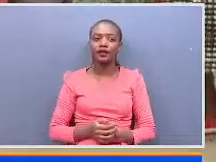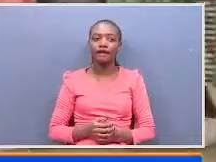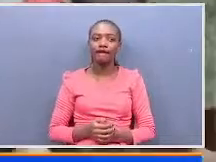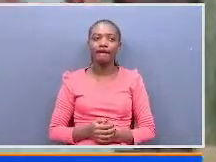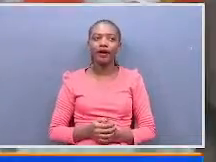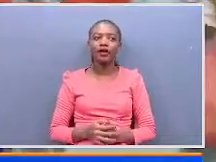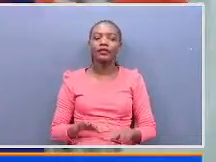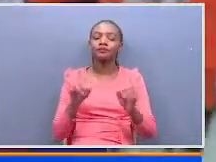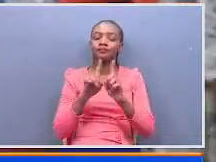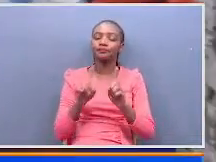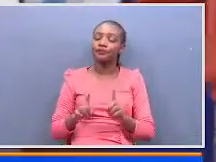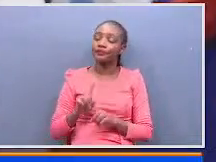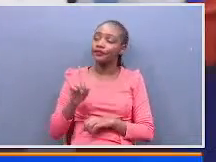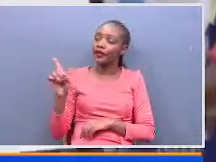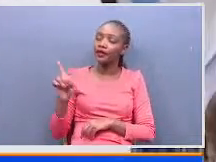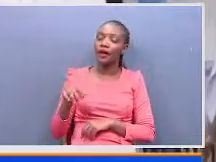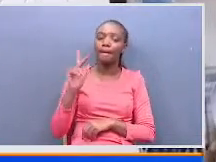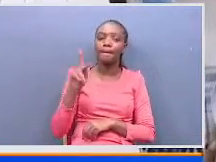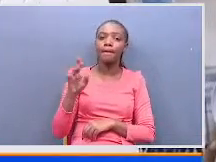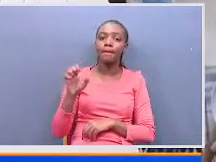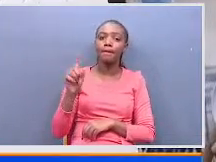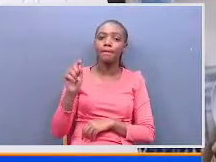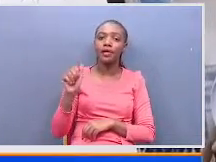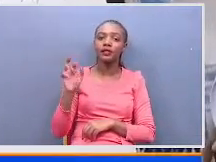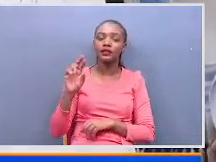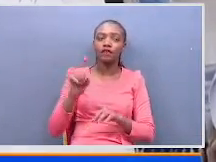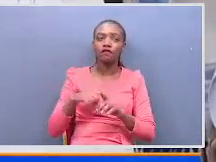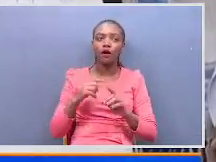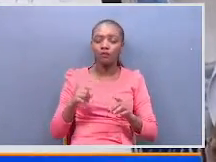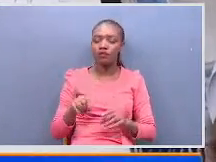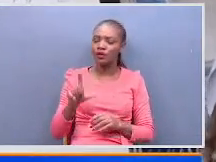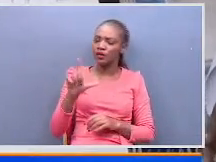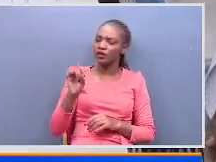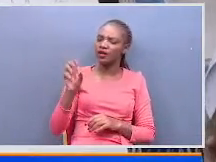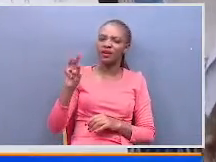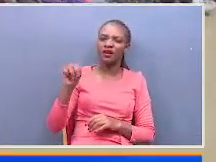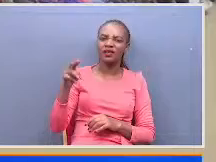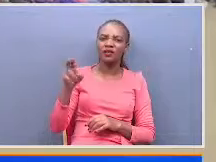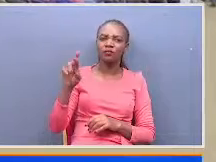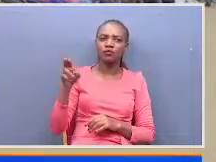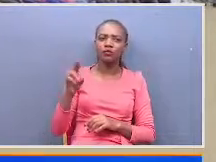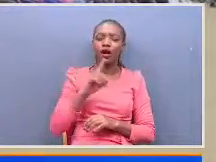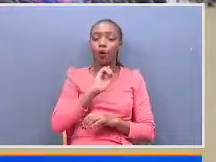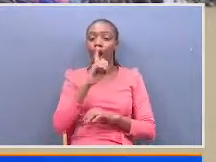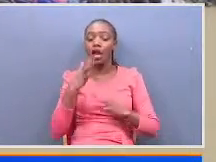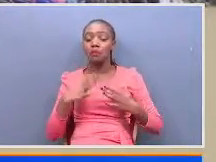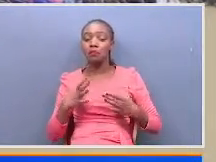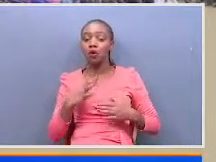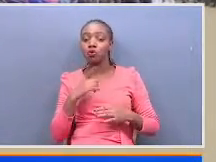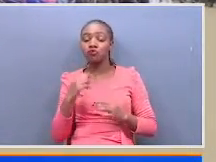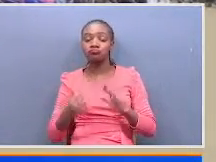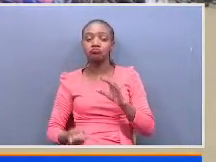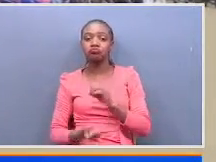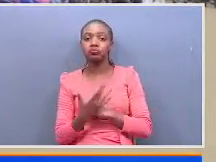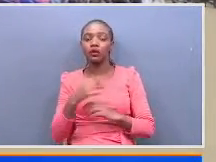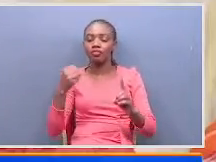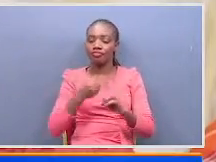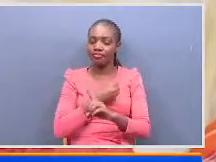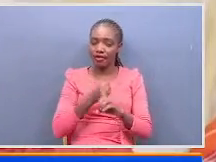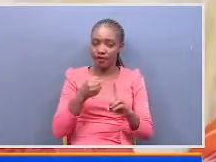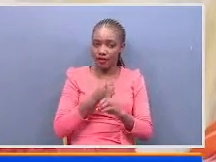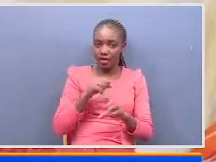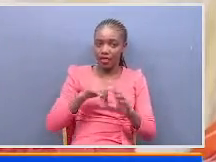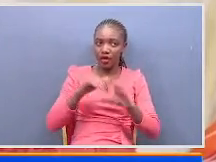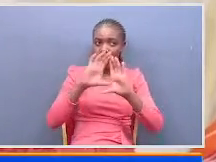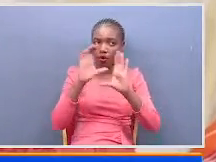Limuru incumbent Member of Parliament Peter Mwathi warned those intending to disrupt the elections by creating fear in the communities